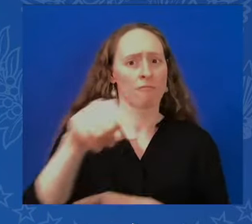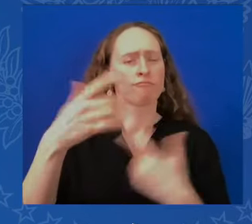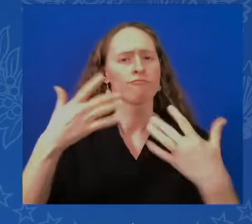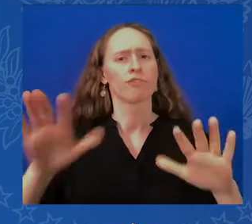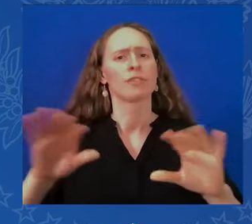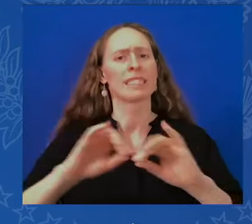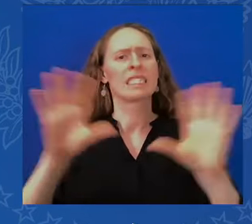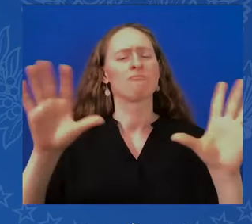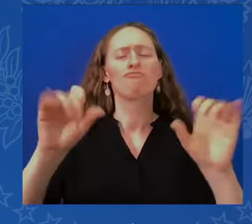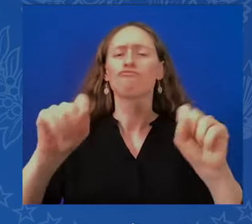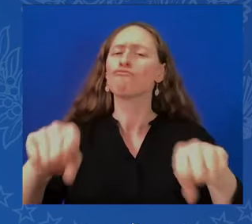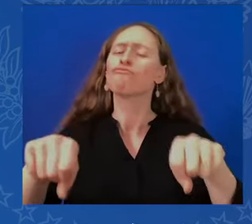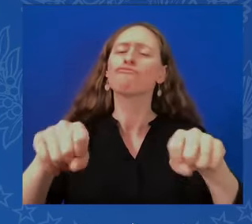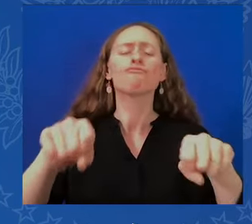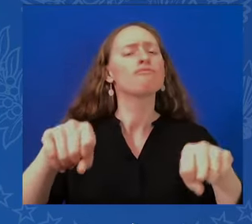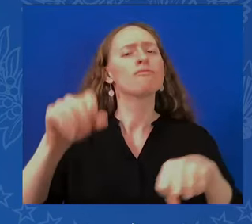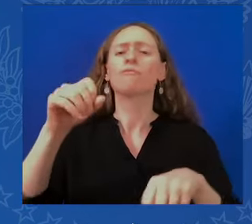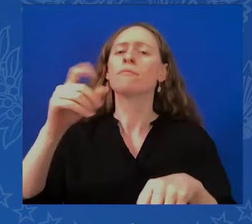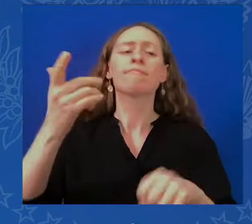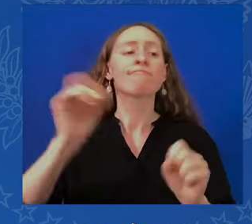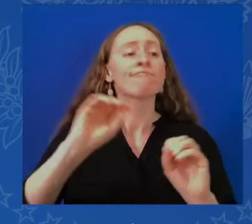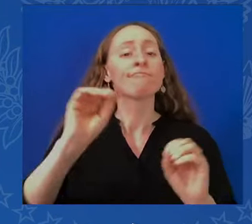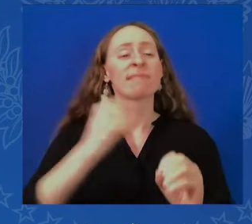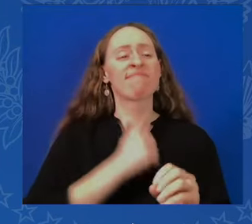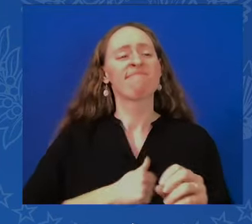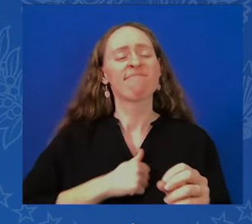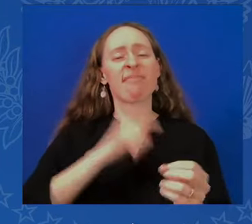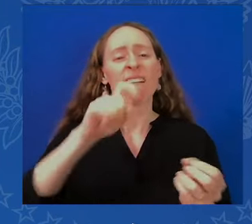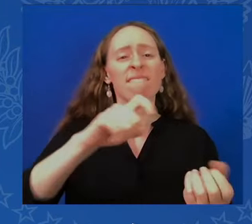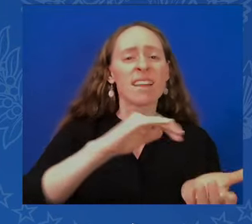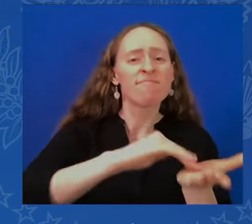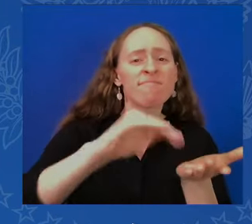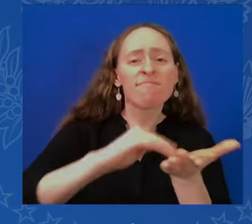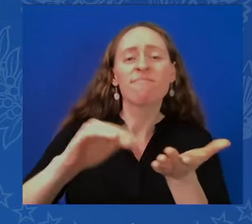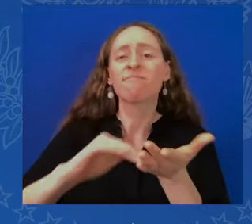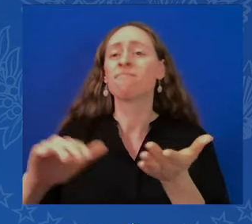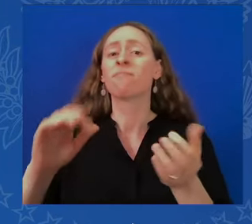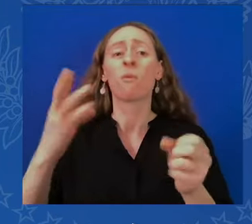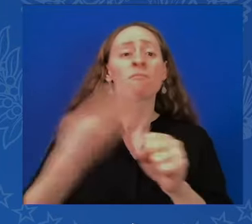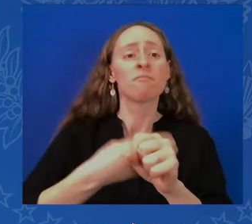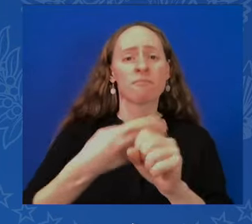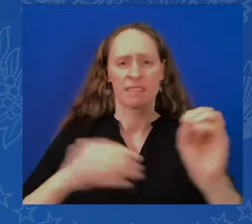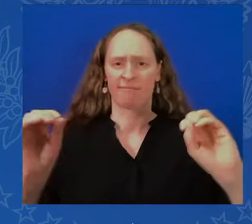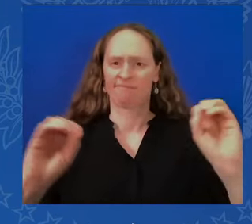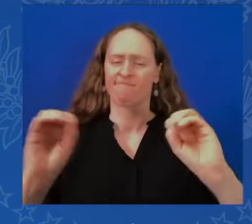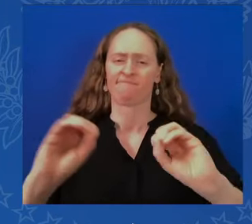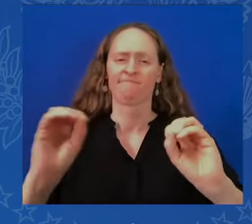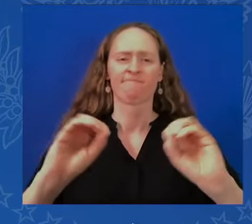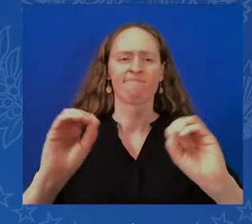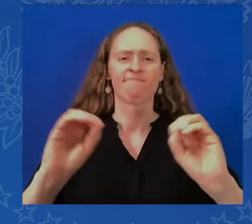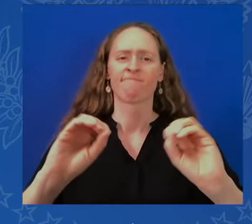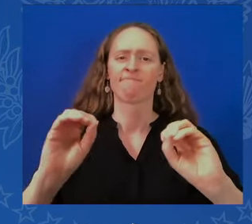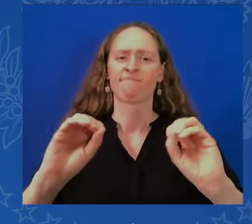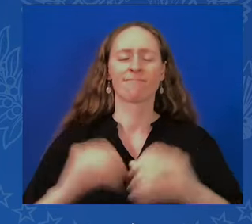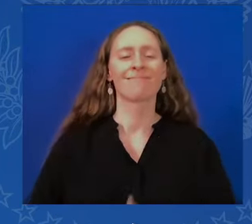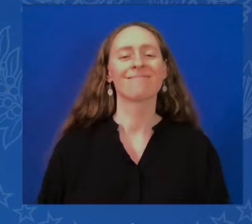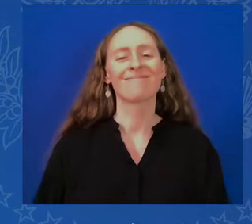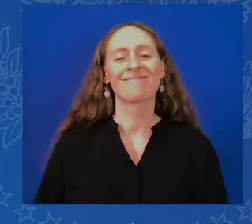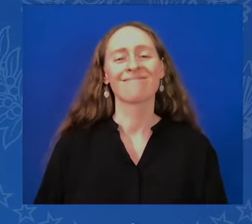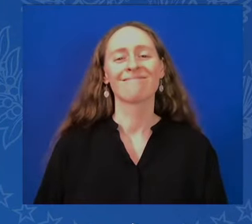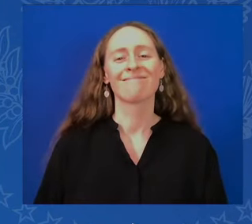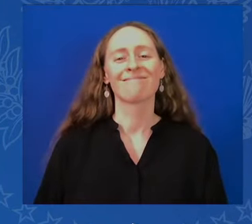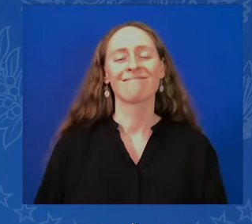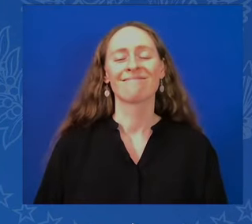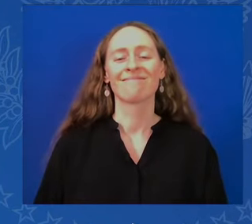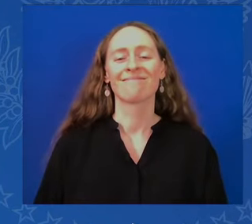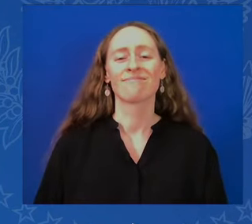Many have agreed to return to Baltimore even if they need to move somewhere else temporarily. And all have